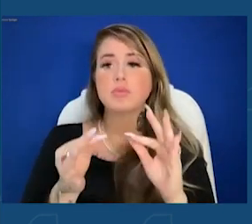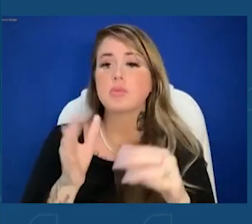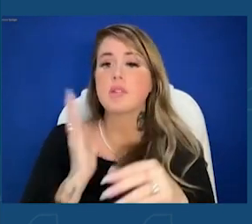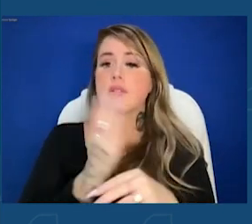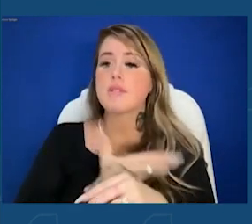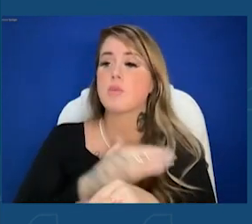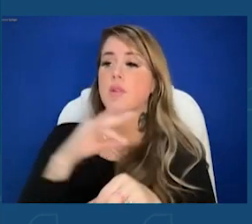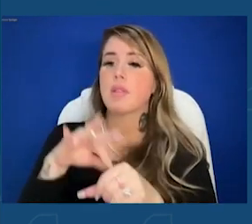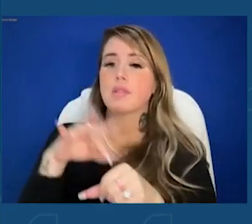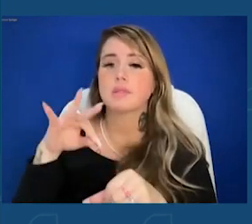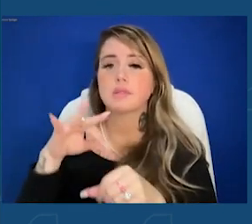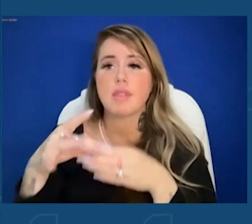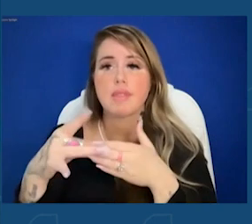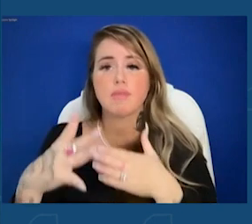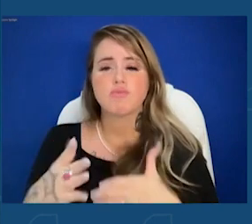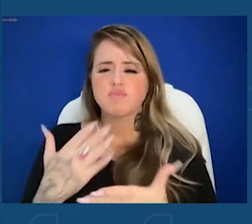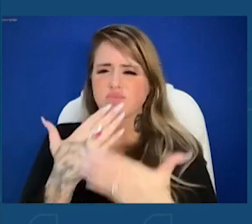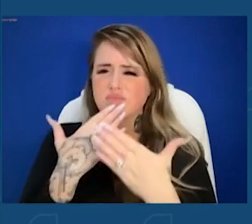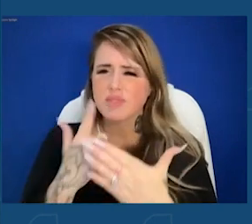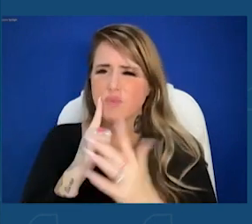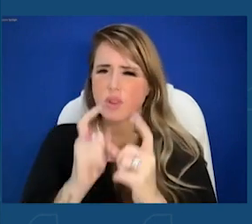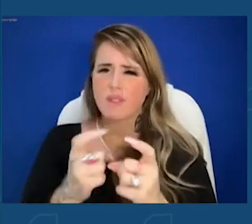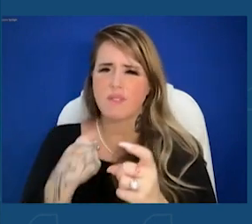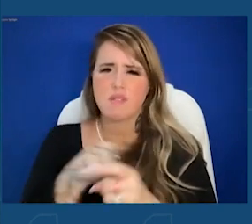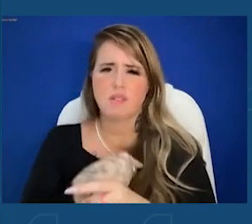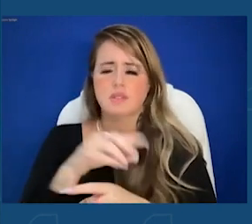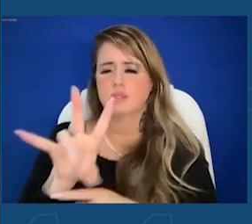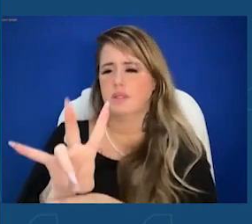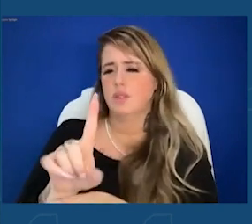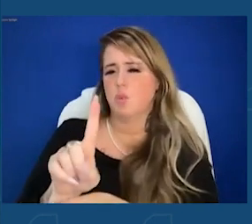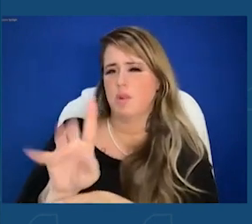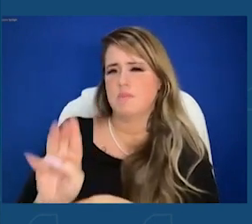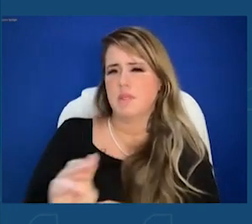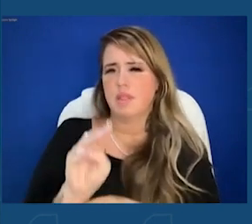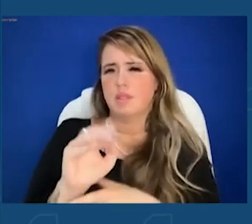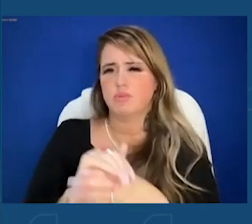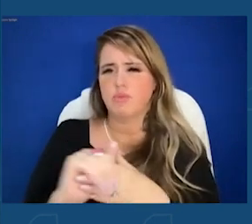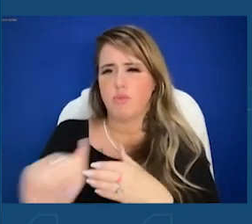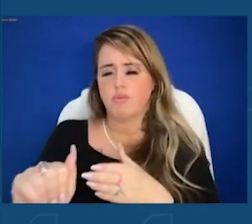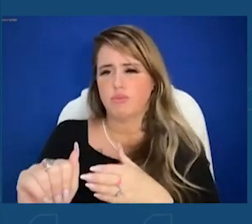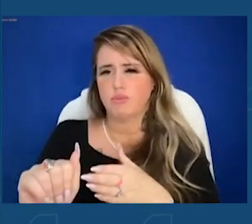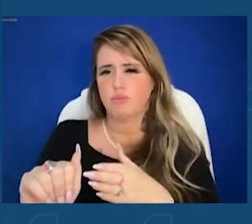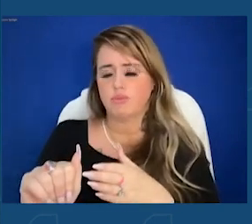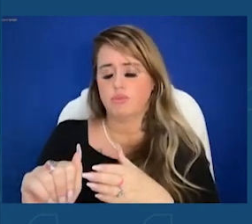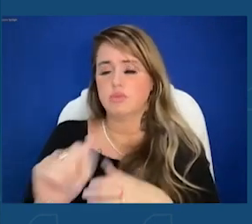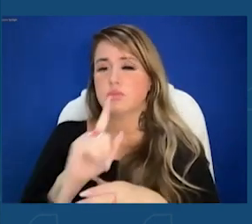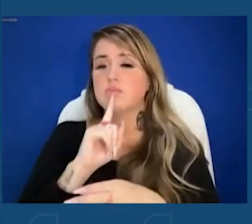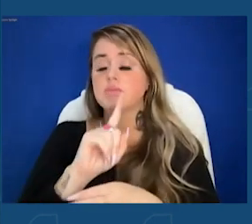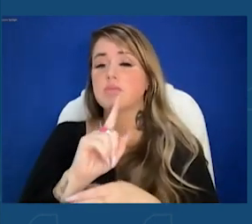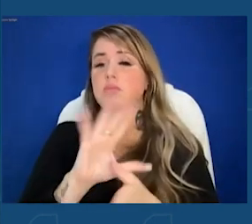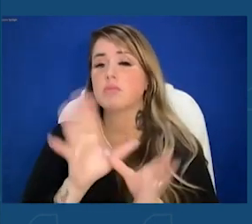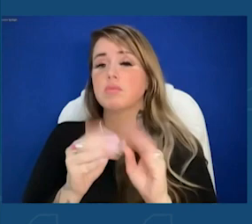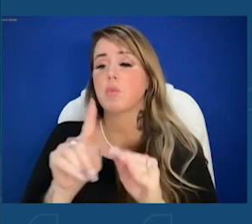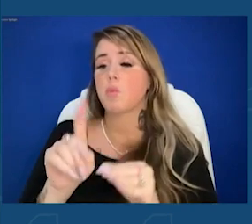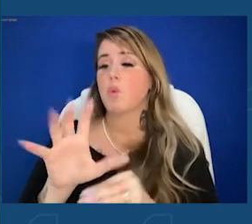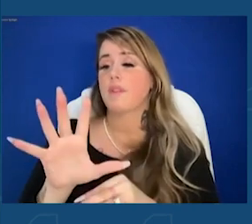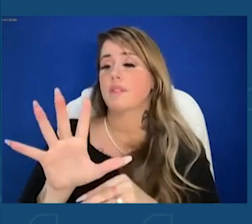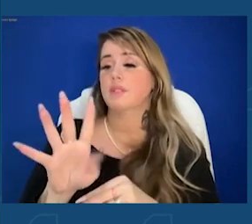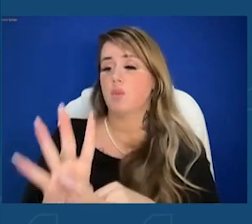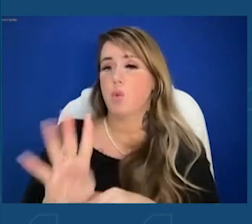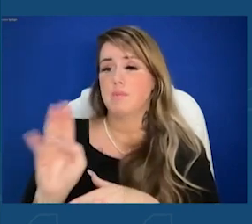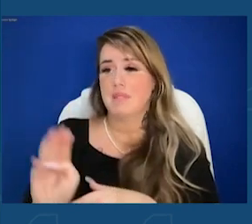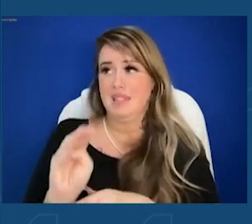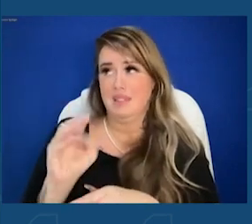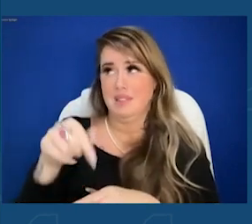you for giving us $71 million out of the $154 million that this building took. Thank you